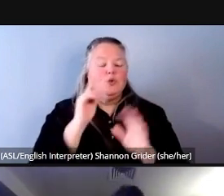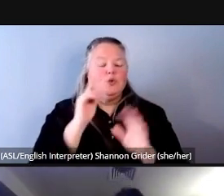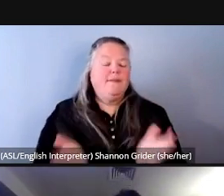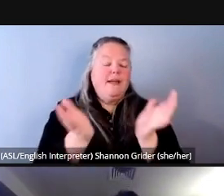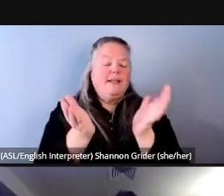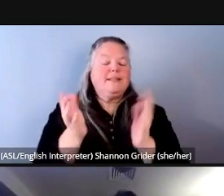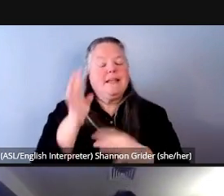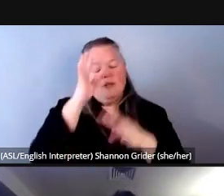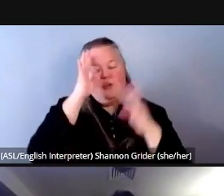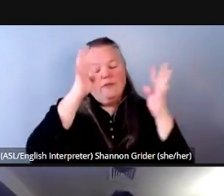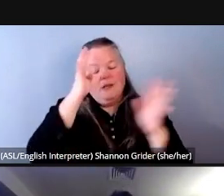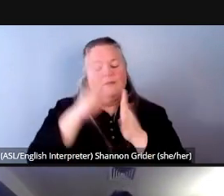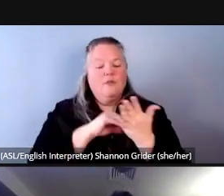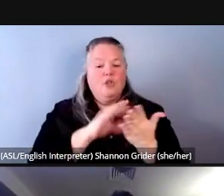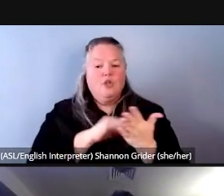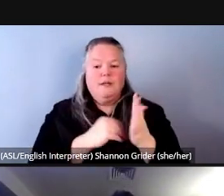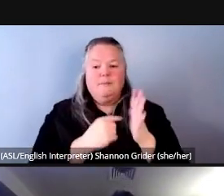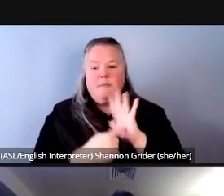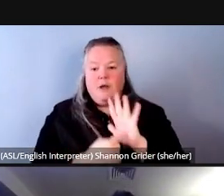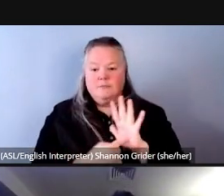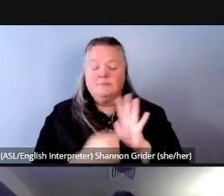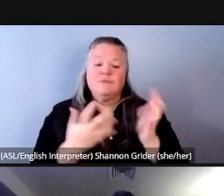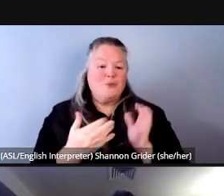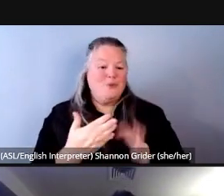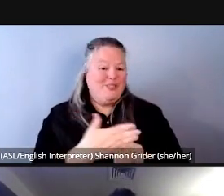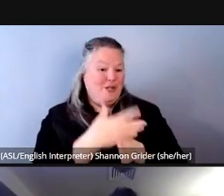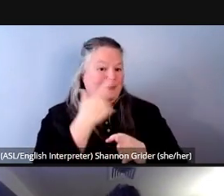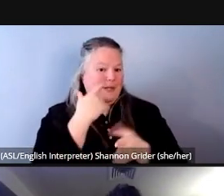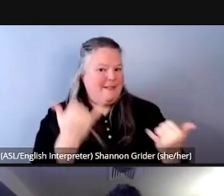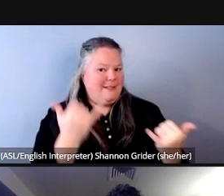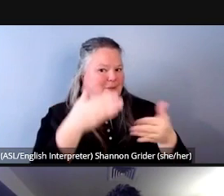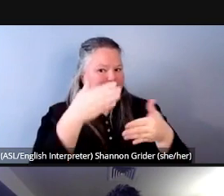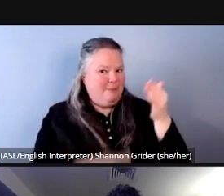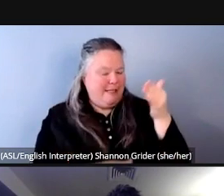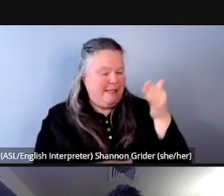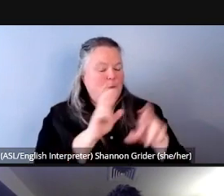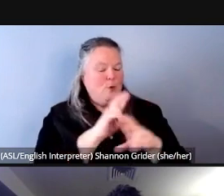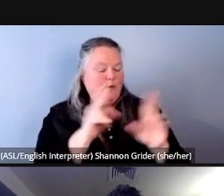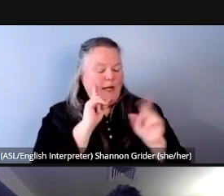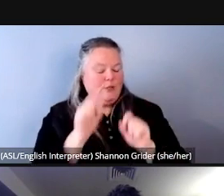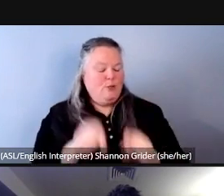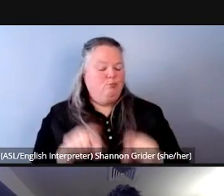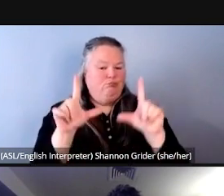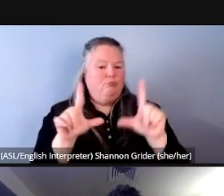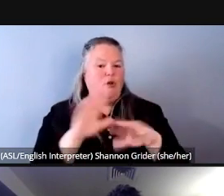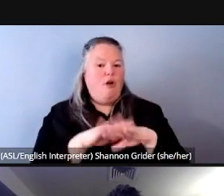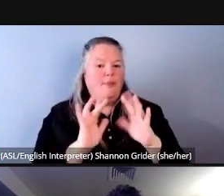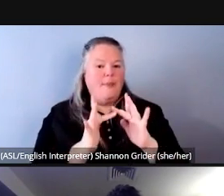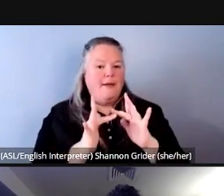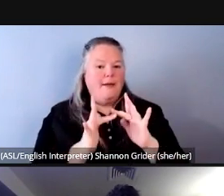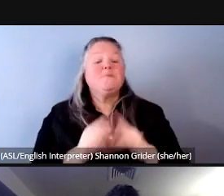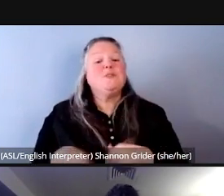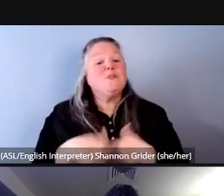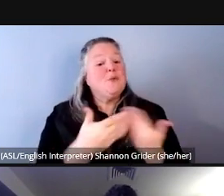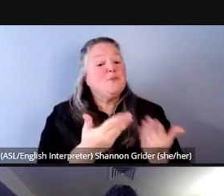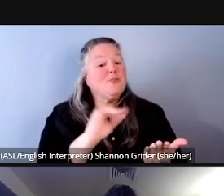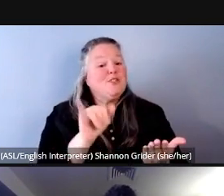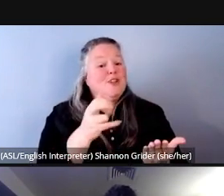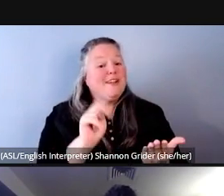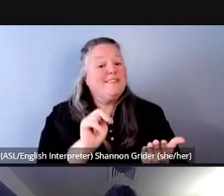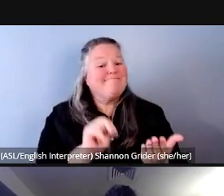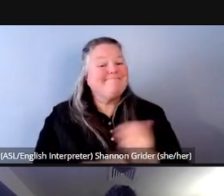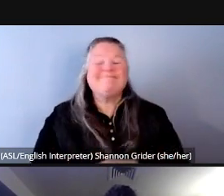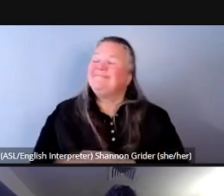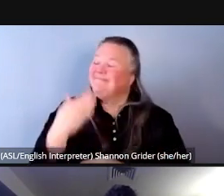wanted to share that resource now that it's complete and getting ready to launch on the website. So John, I will pass to you.